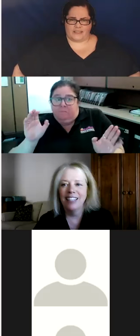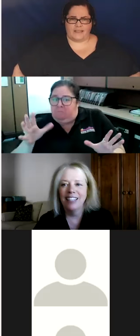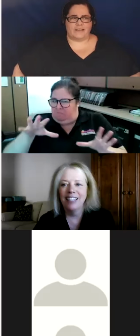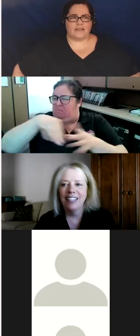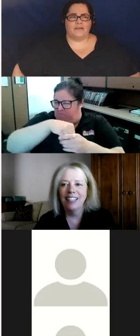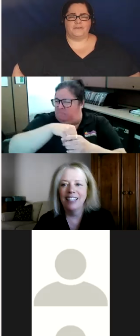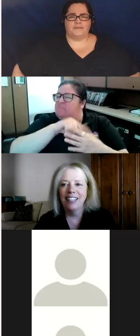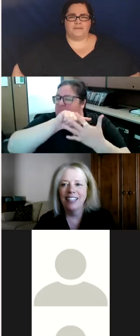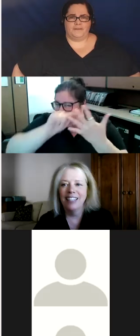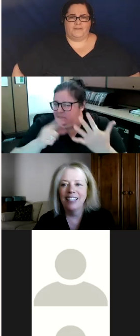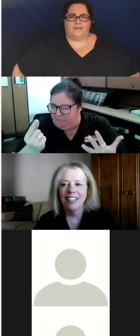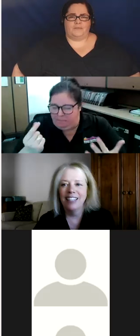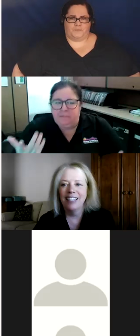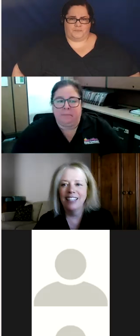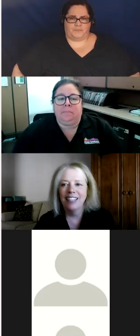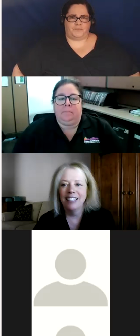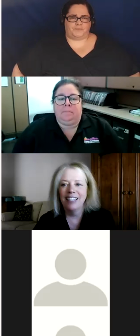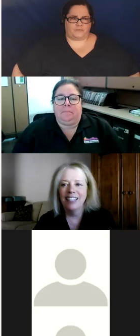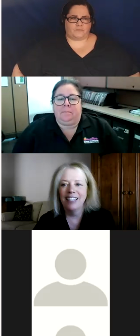their license.